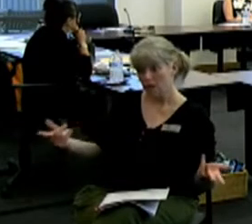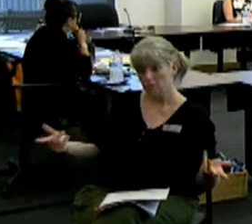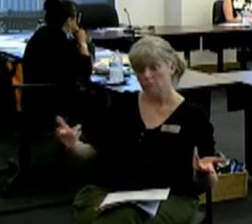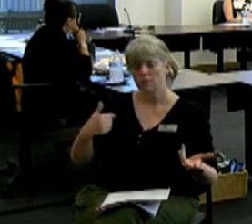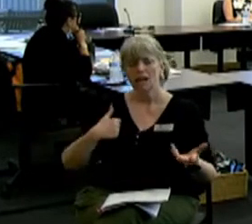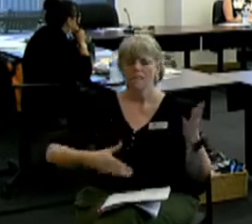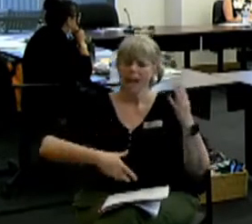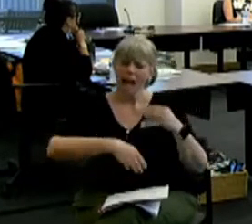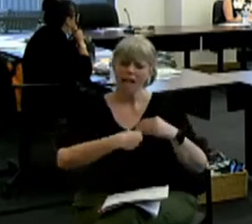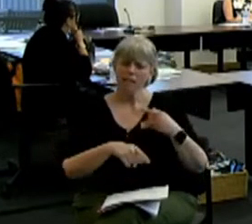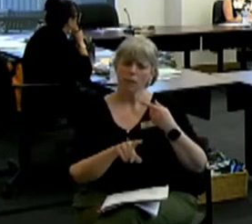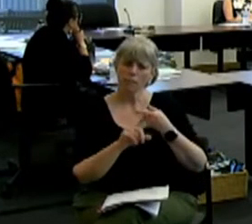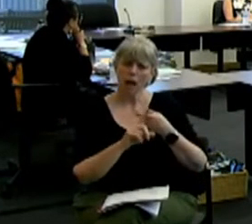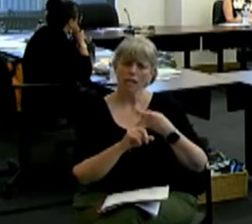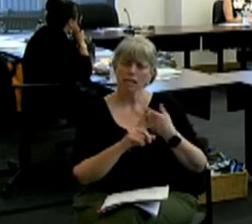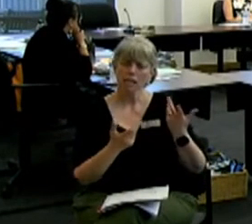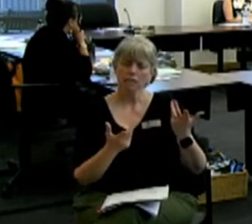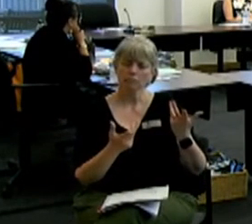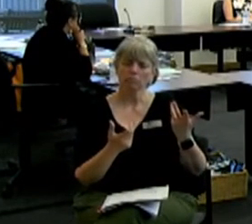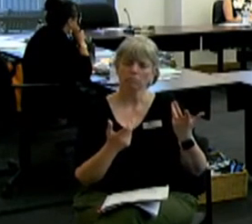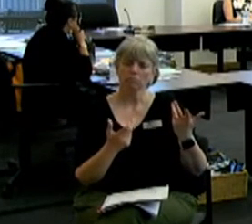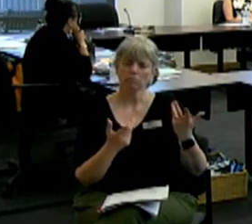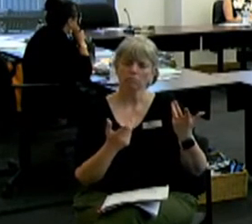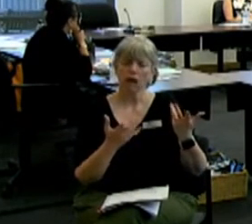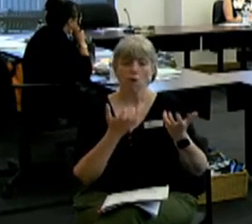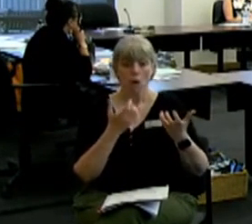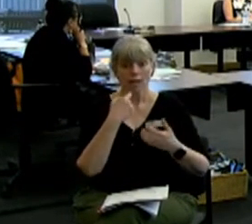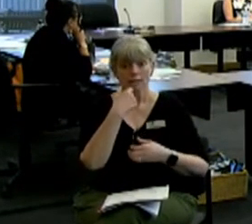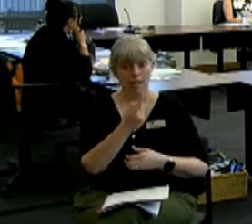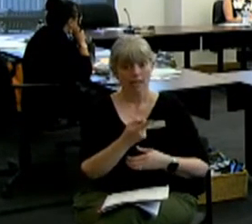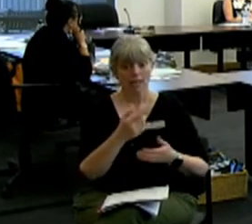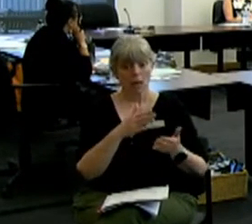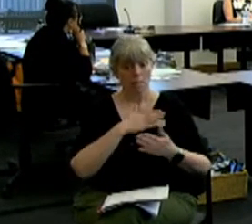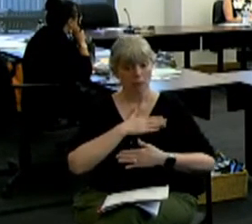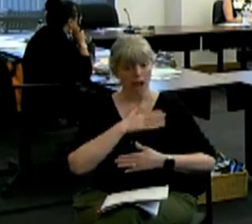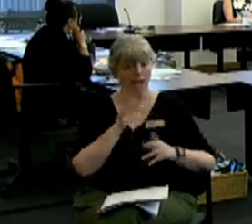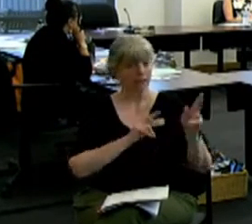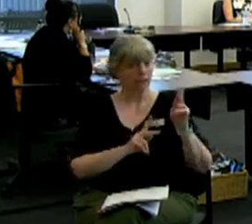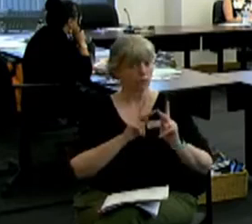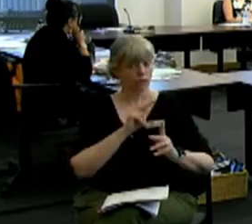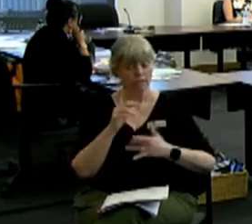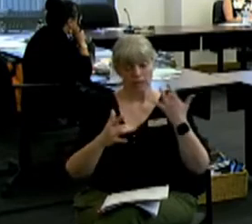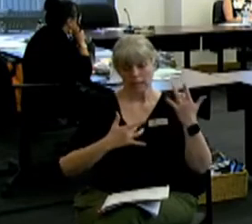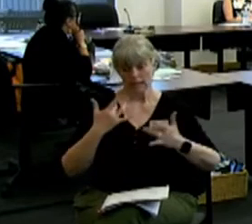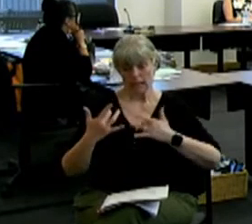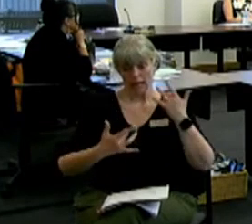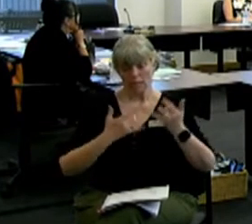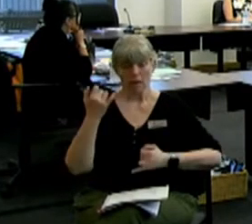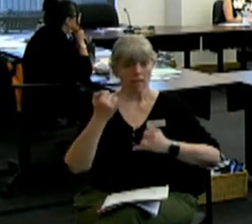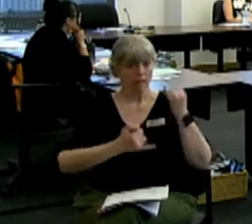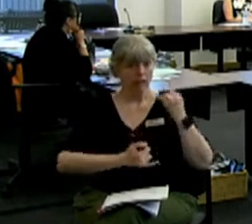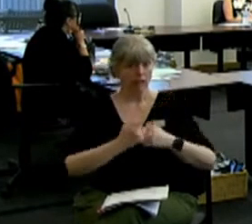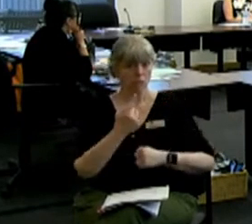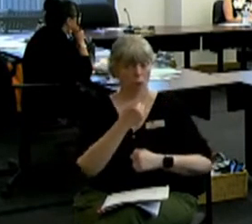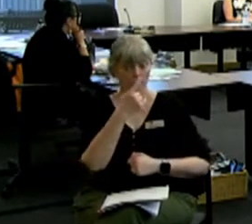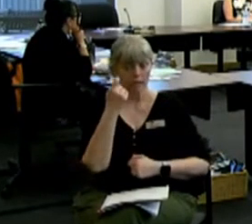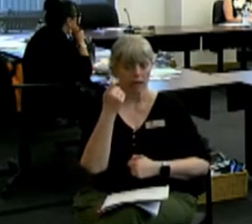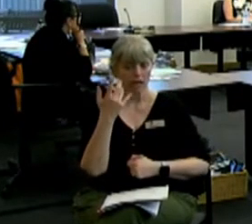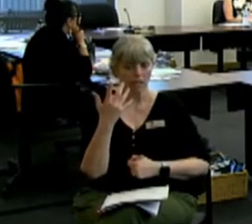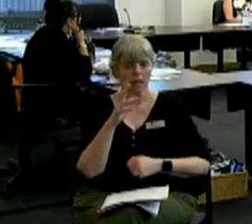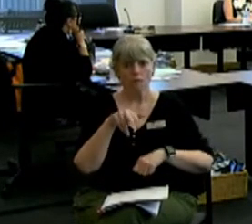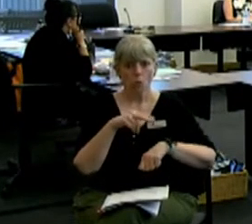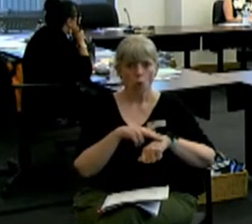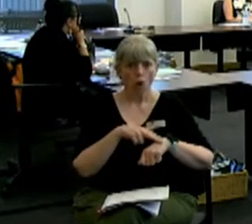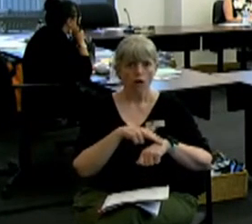to add something positive, Dan. I want to say that my constituents were very excited about the last one because, of